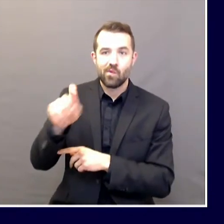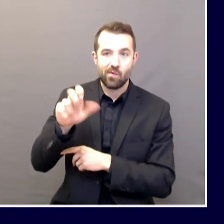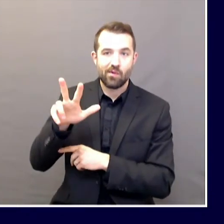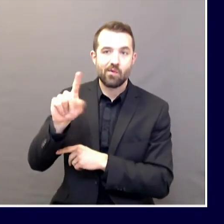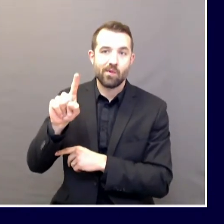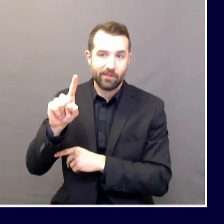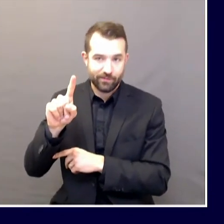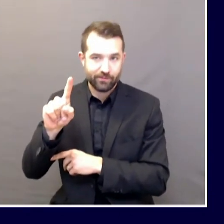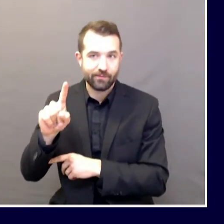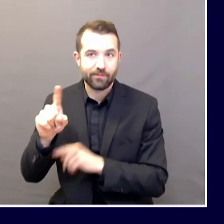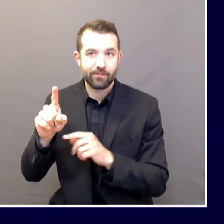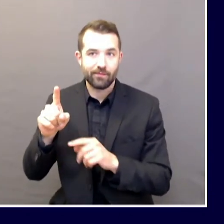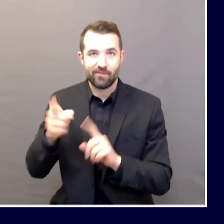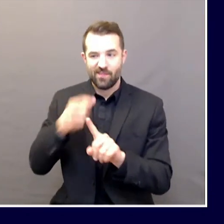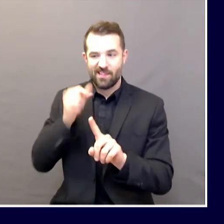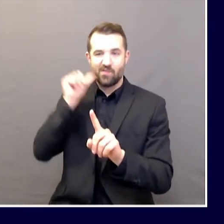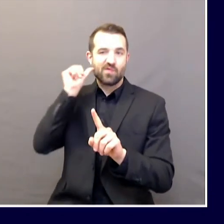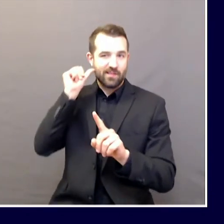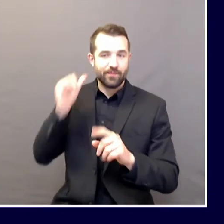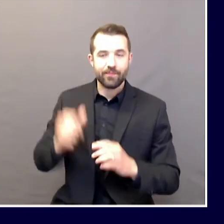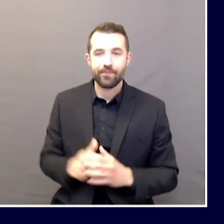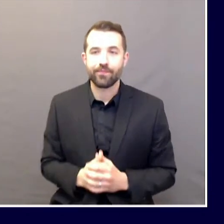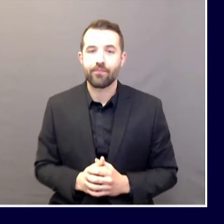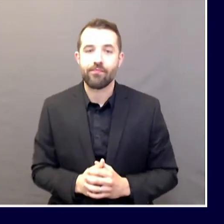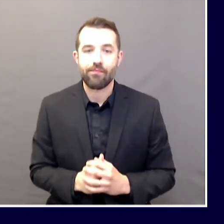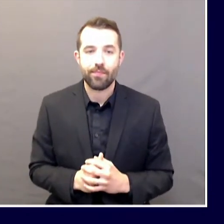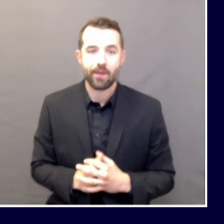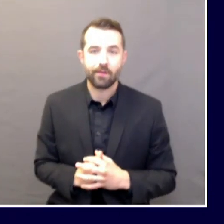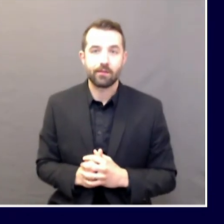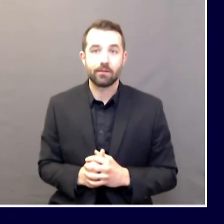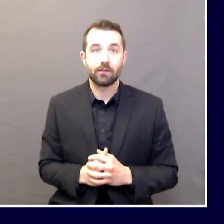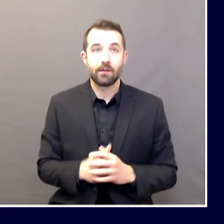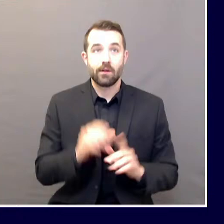131 cases since yesterday. Of those cases,